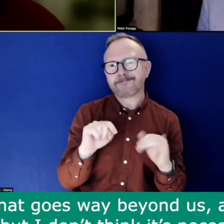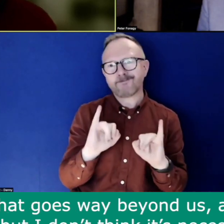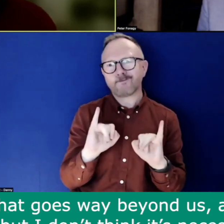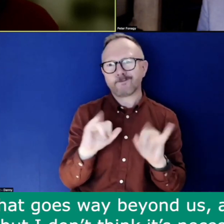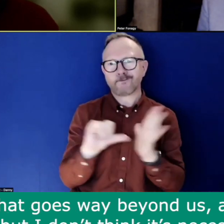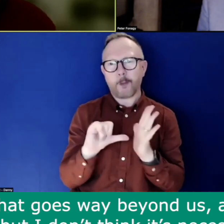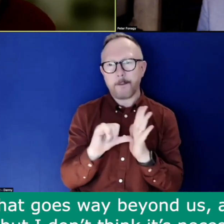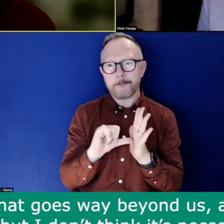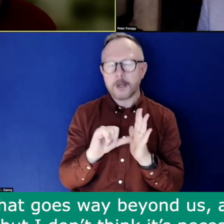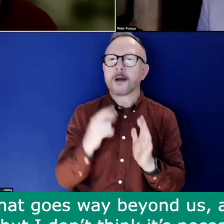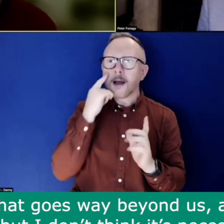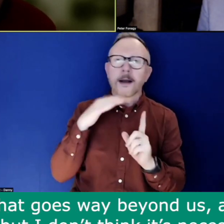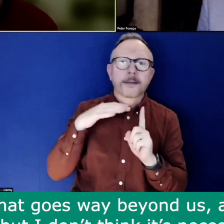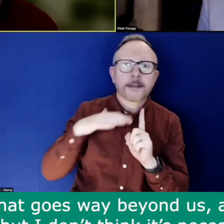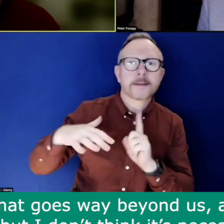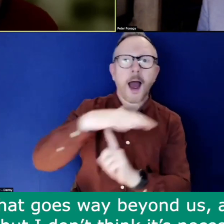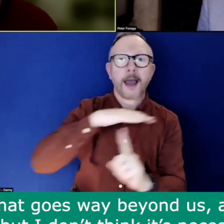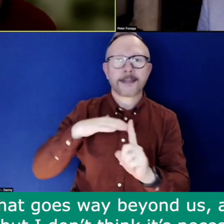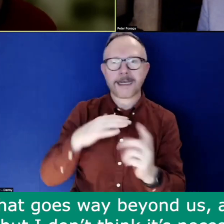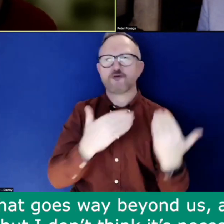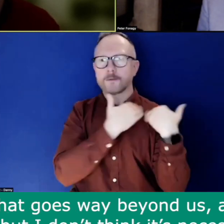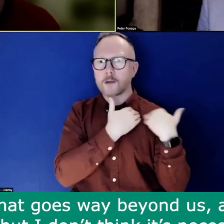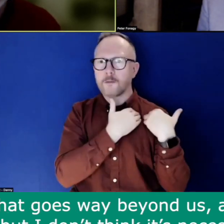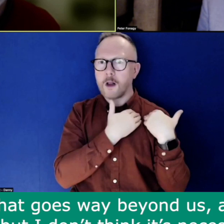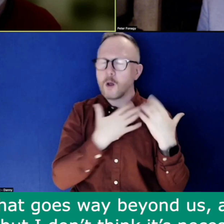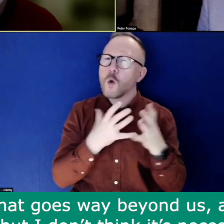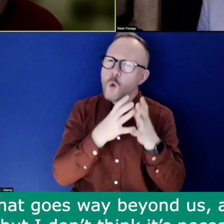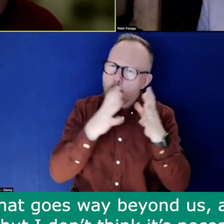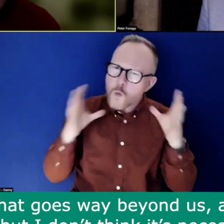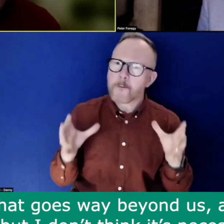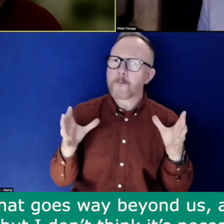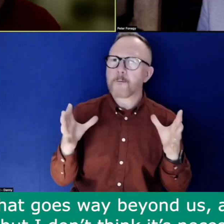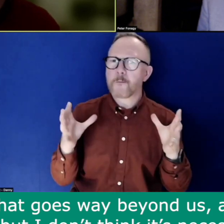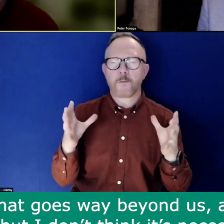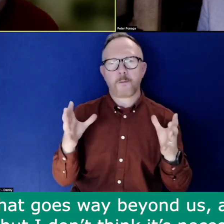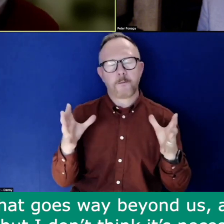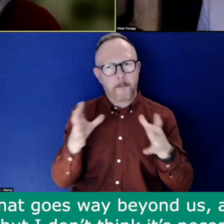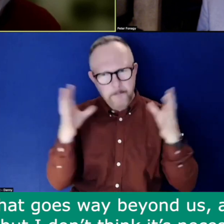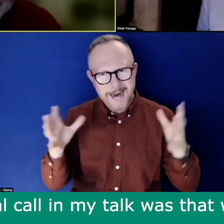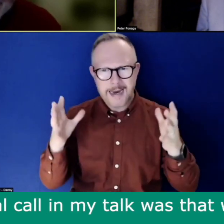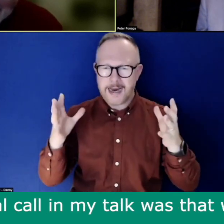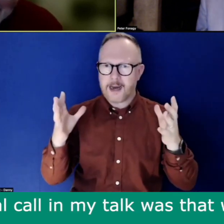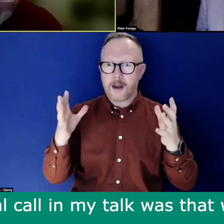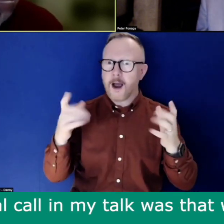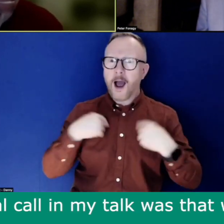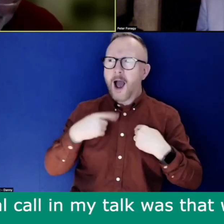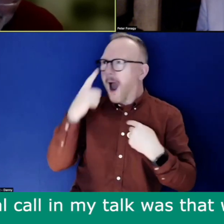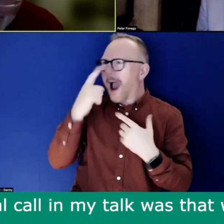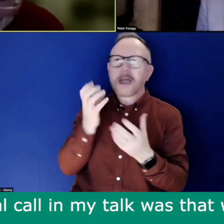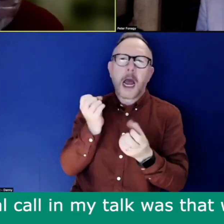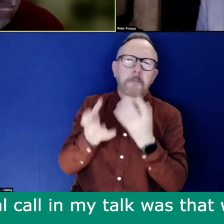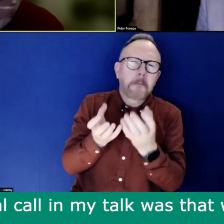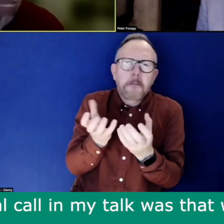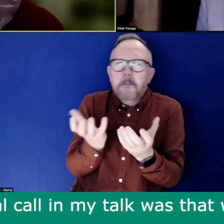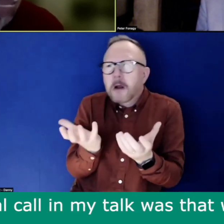society. So it's a challenge that goes way beyond us, and I can talk in very great generalities, but I don't think it's necessarily helpful. But I think what